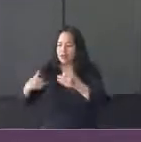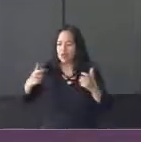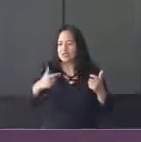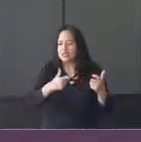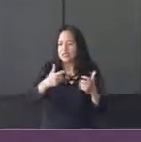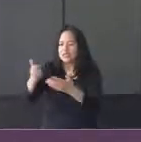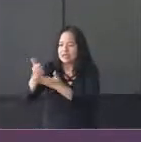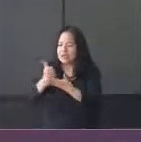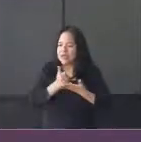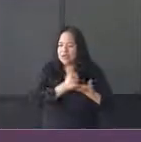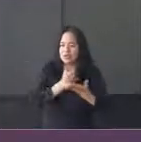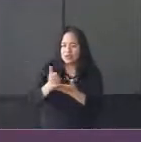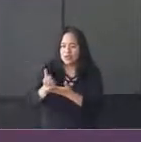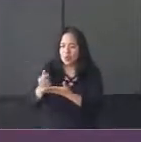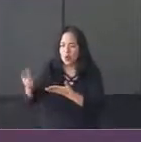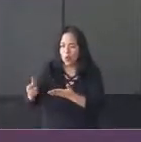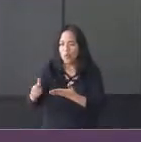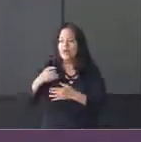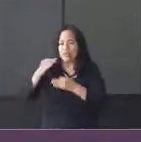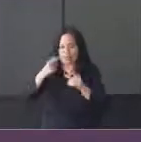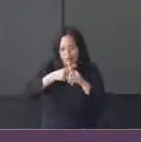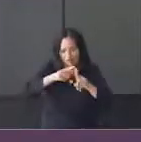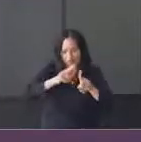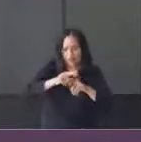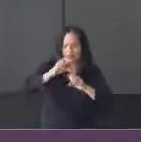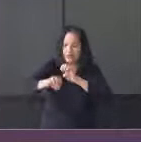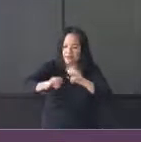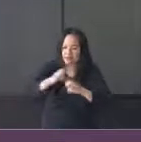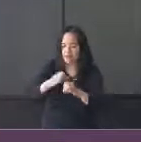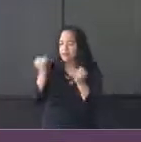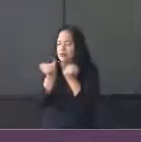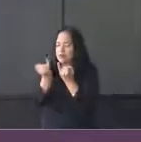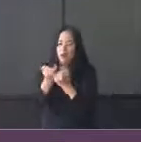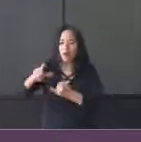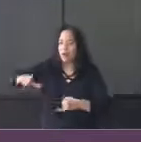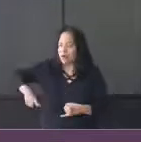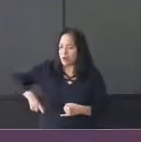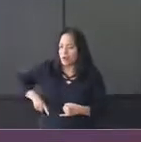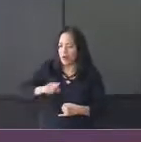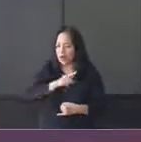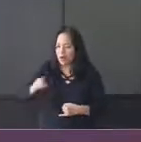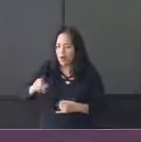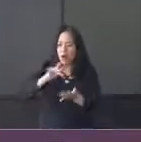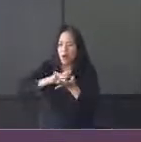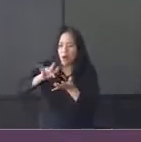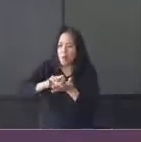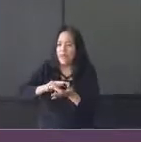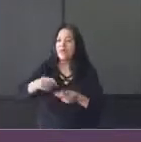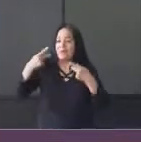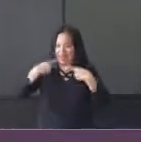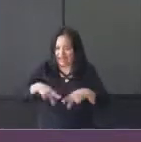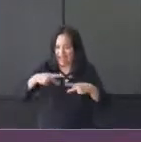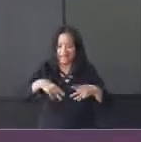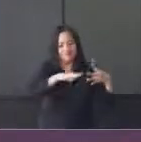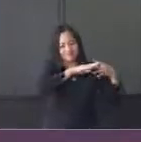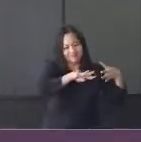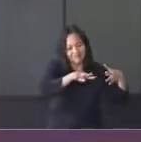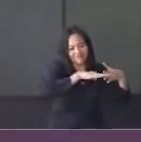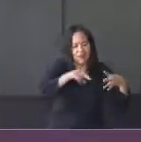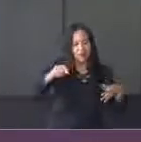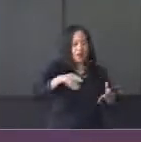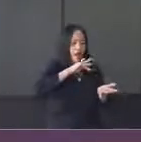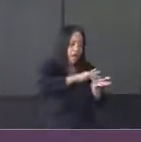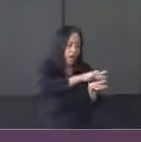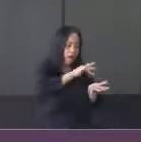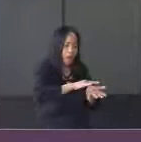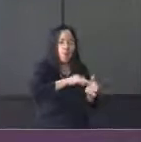cooperation between the government and companies in this case that are providing employment opportunities